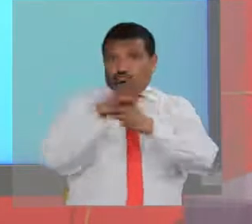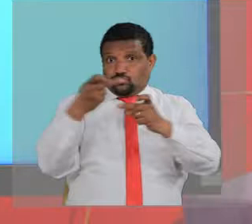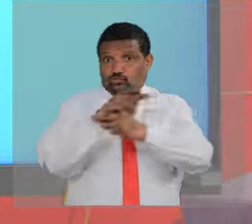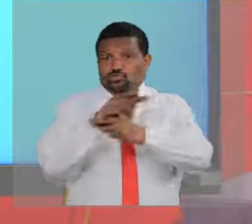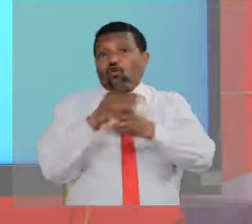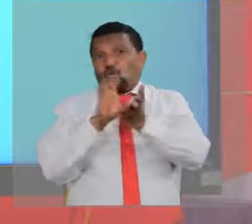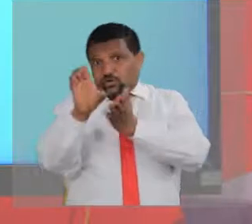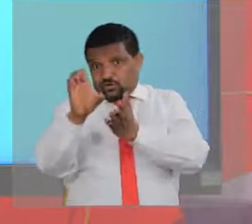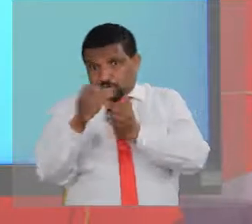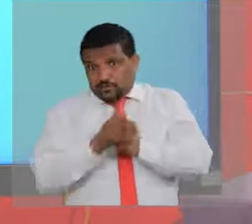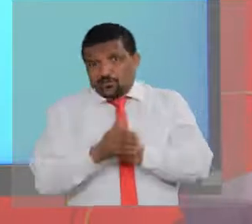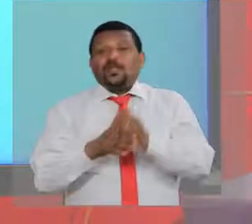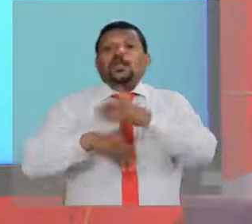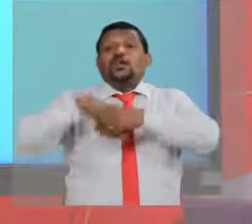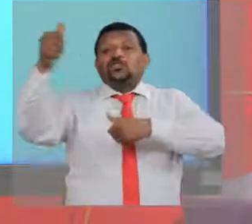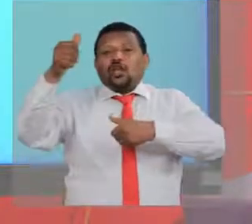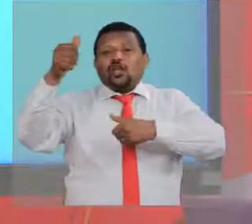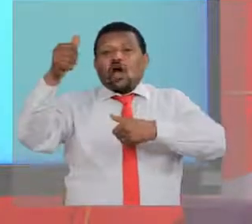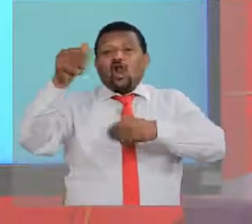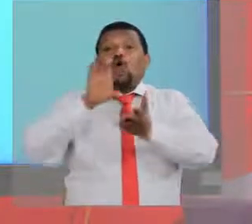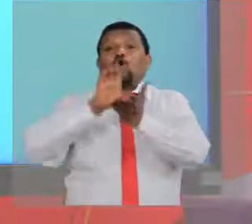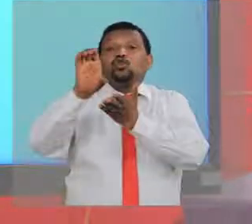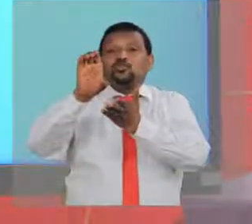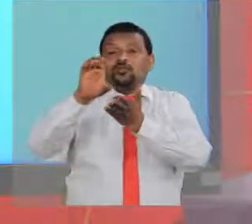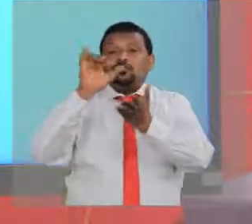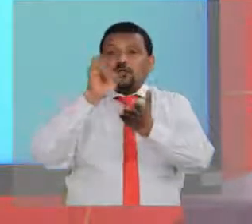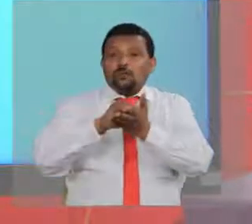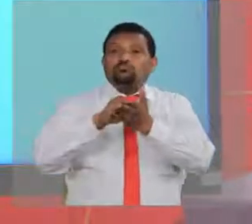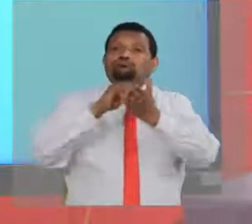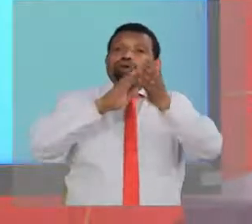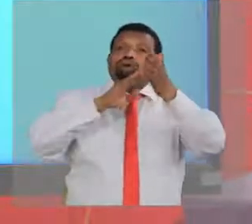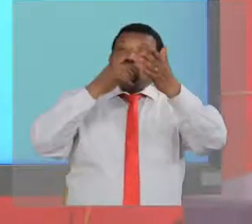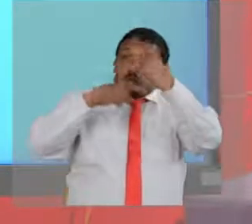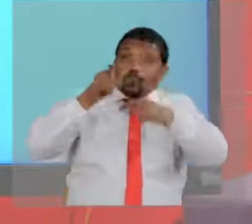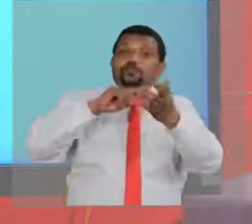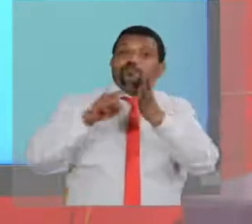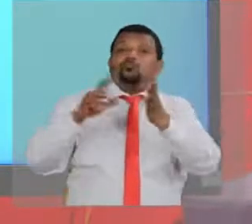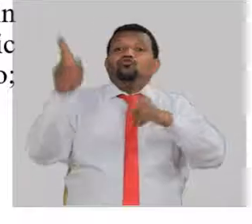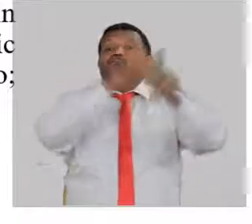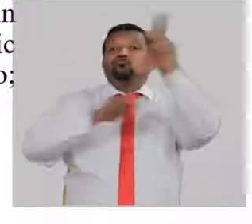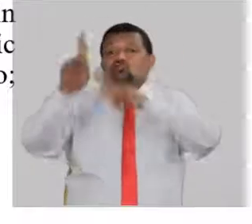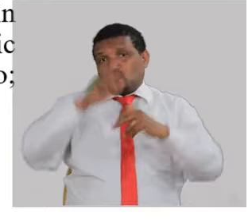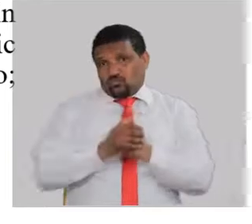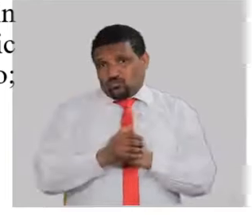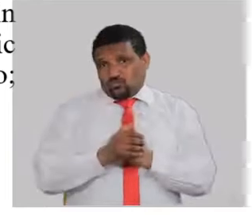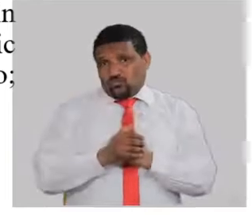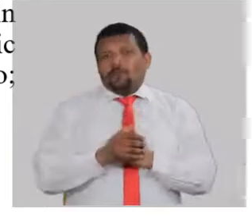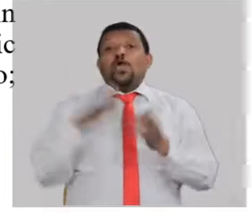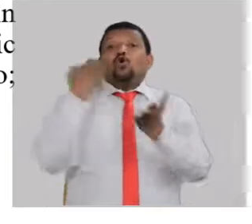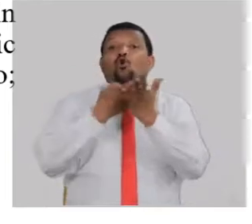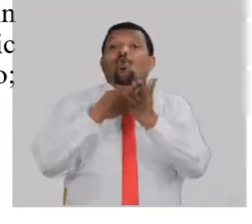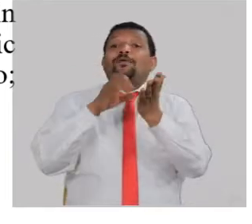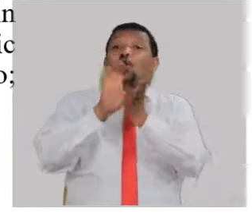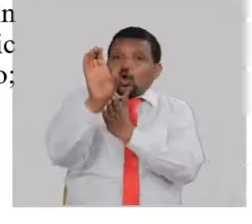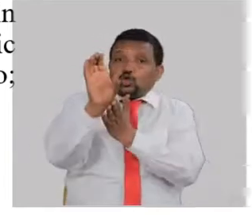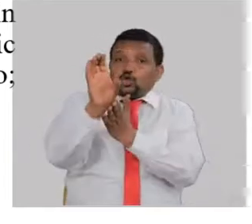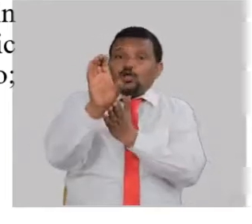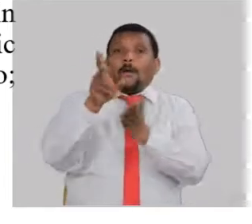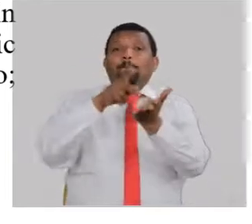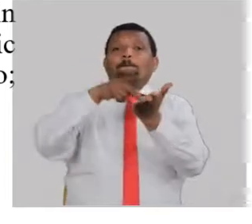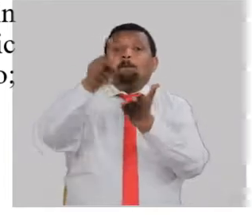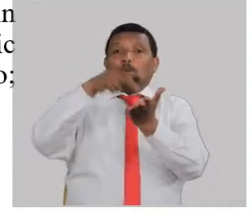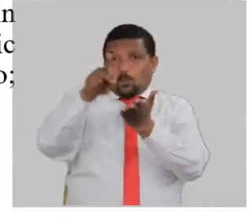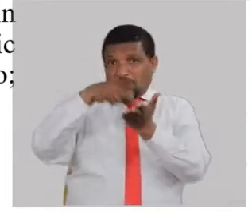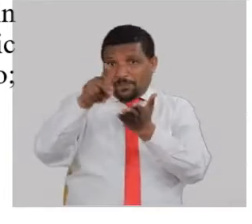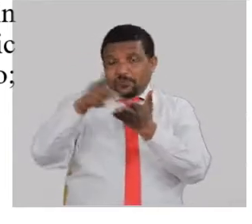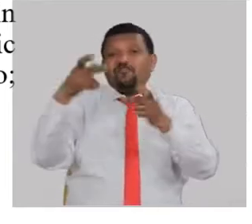and the external cost, that is the cost that is borne by the society. Economic cost is the payment that is made by